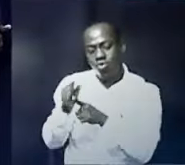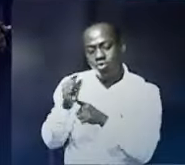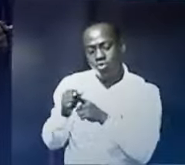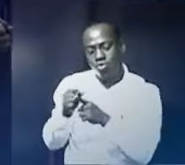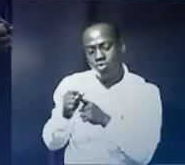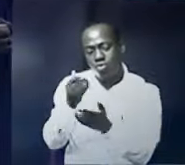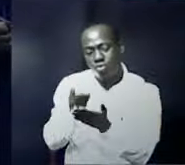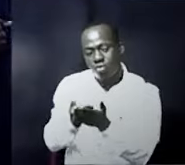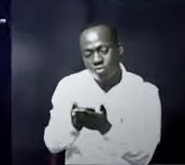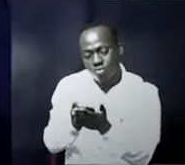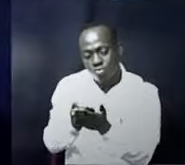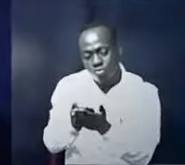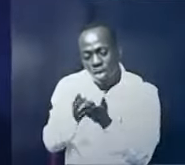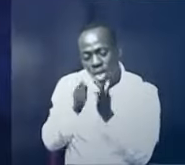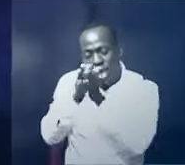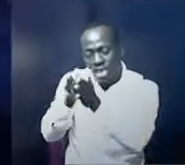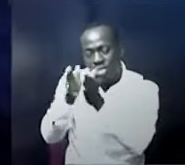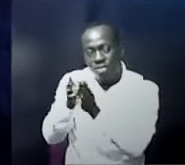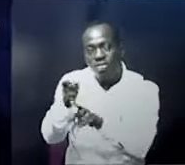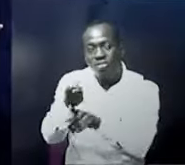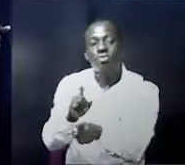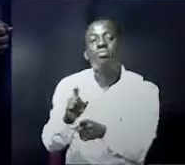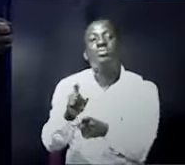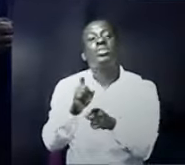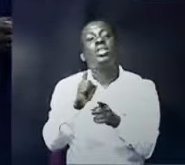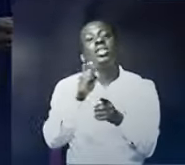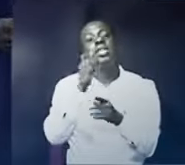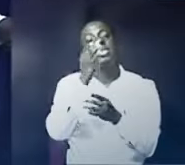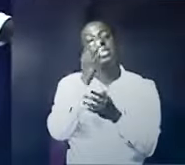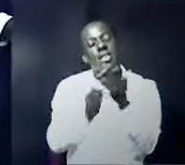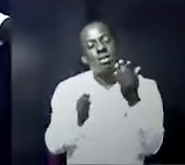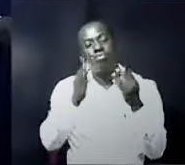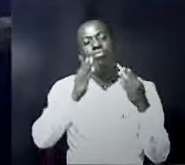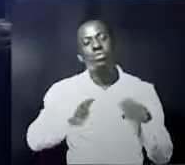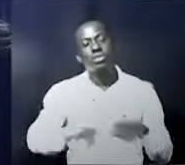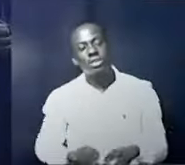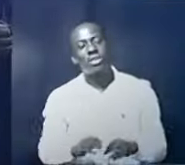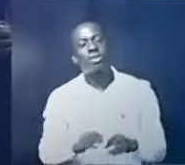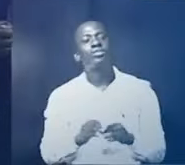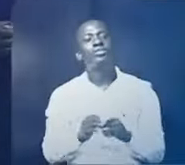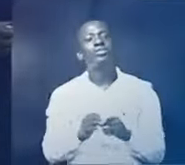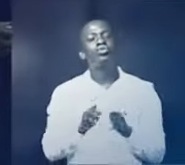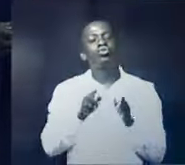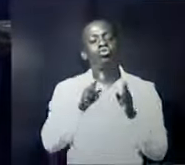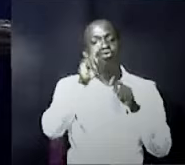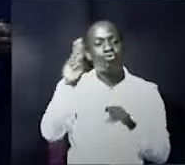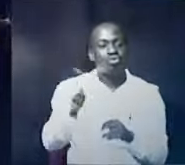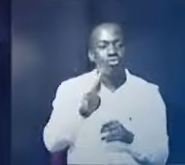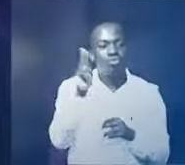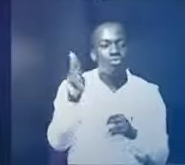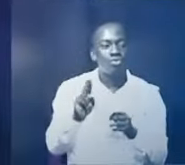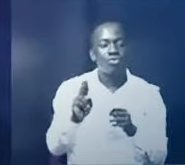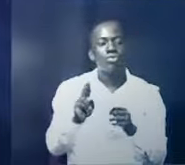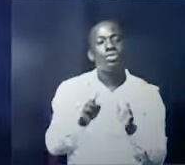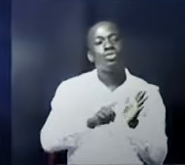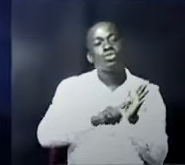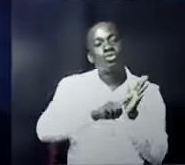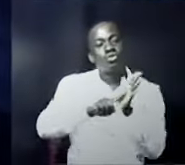Frequently used to describe a community that is called out of ordinary